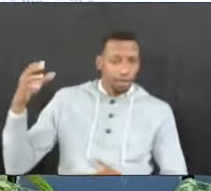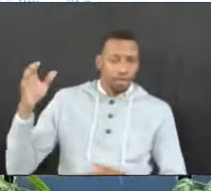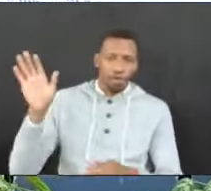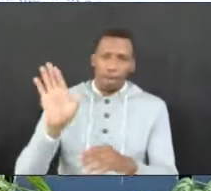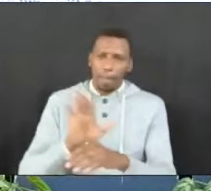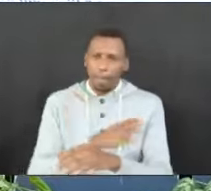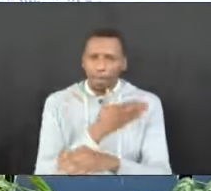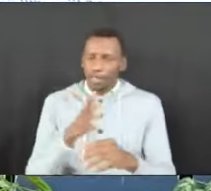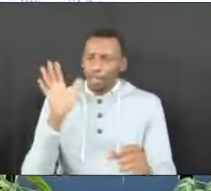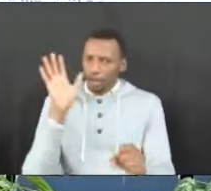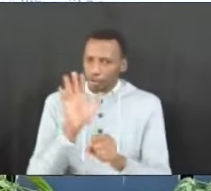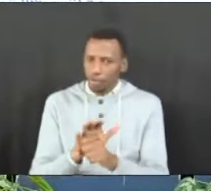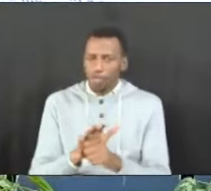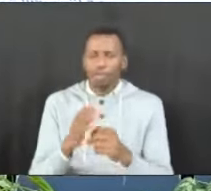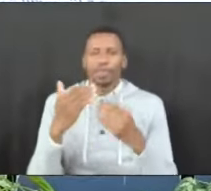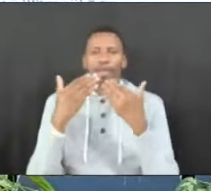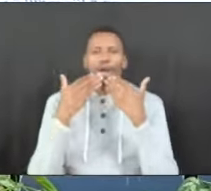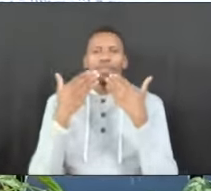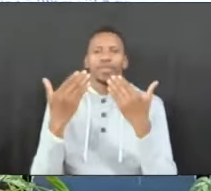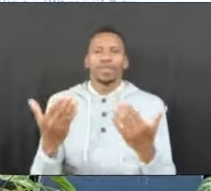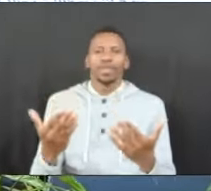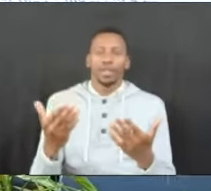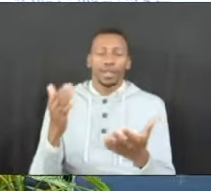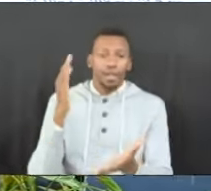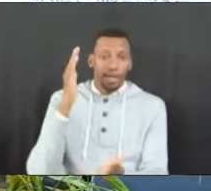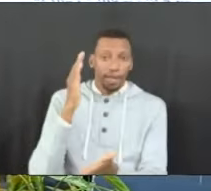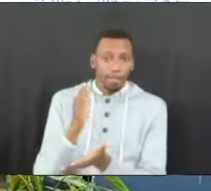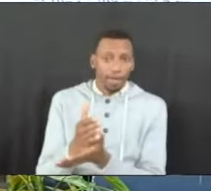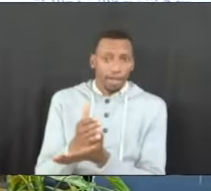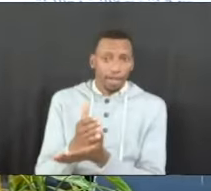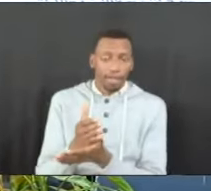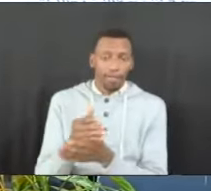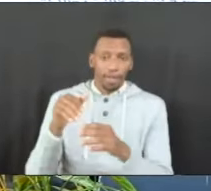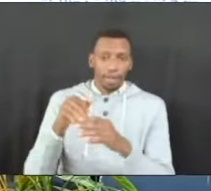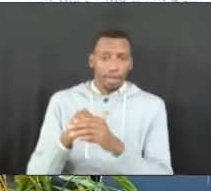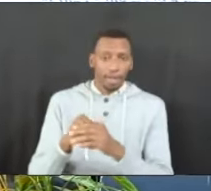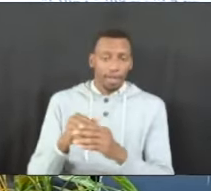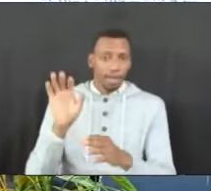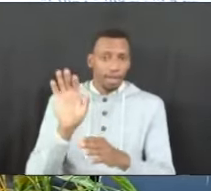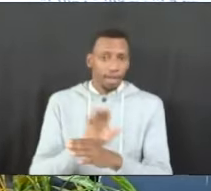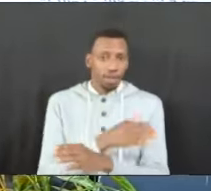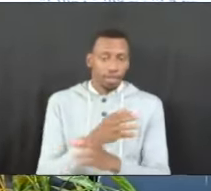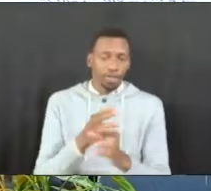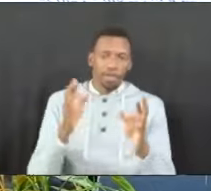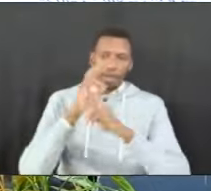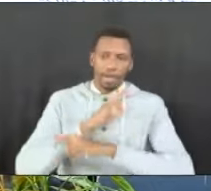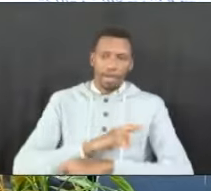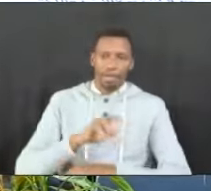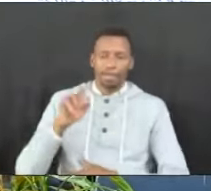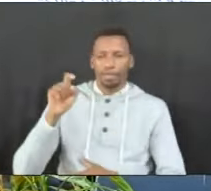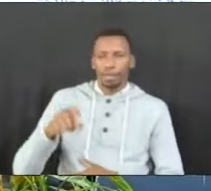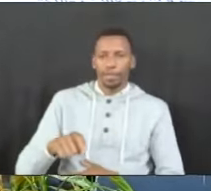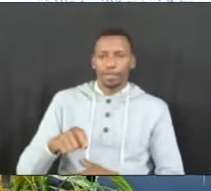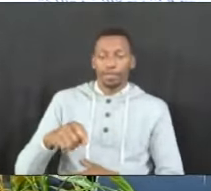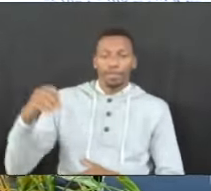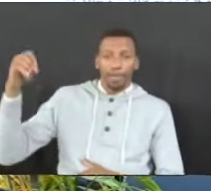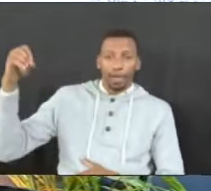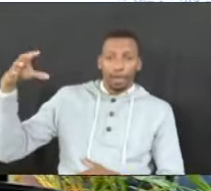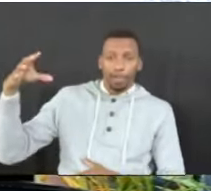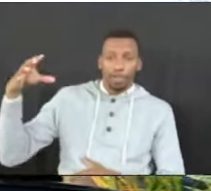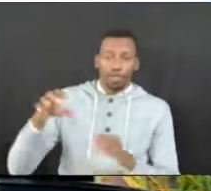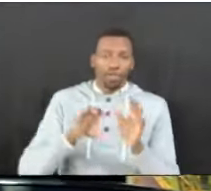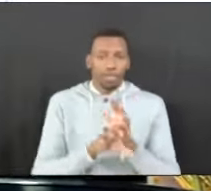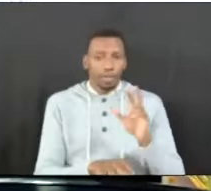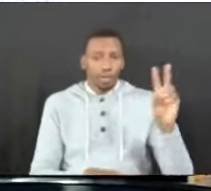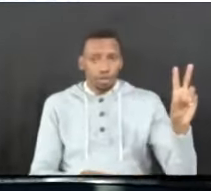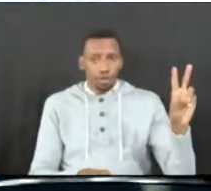It appreciates the fact that in music there must be rests. Amen? So Revelation 2 and 3, there is no music.